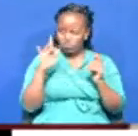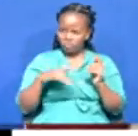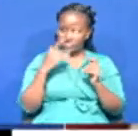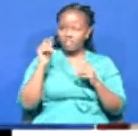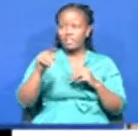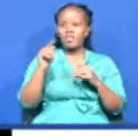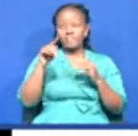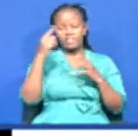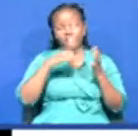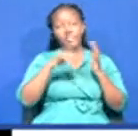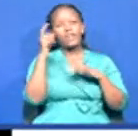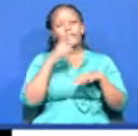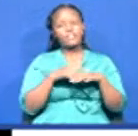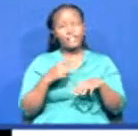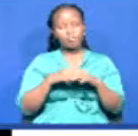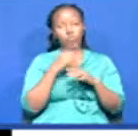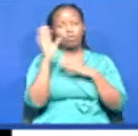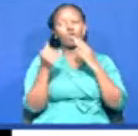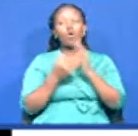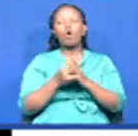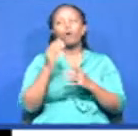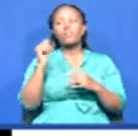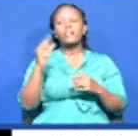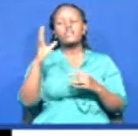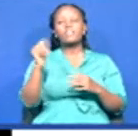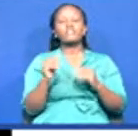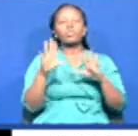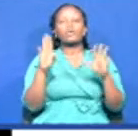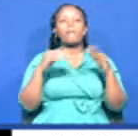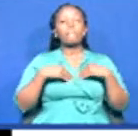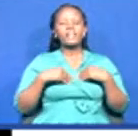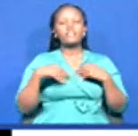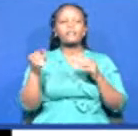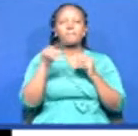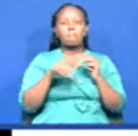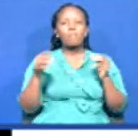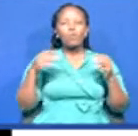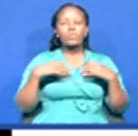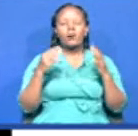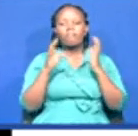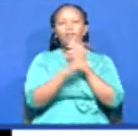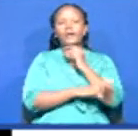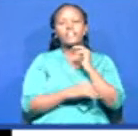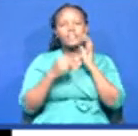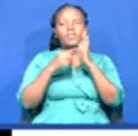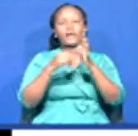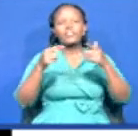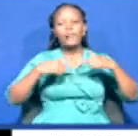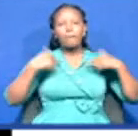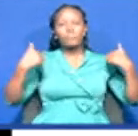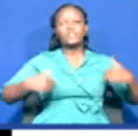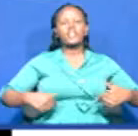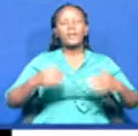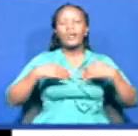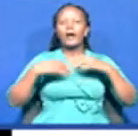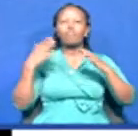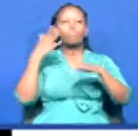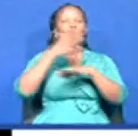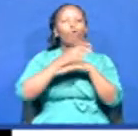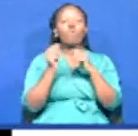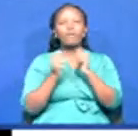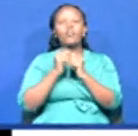anti-counterfeit authority to embrace. So we have seen, like in China, they've recorded over 15,000.